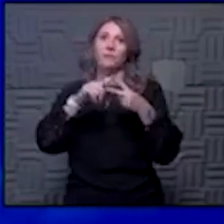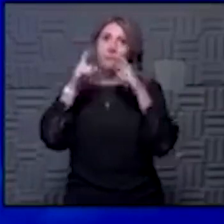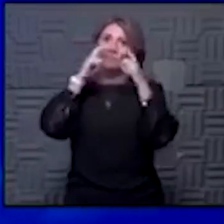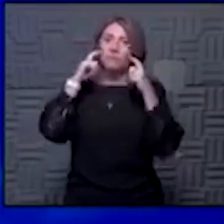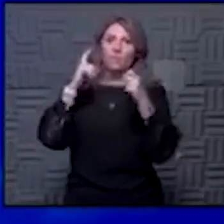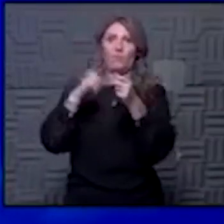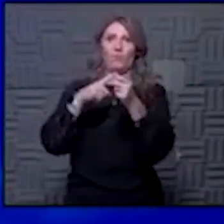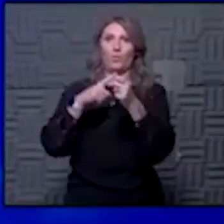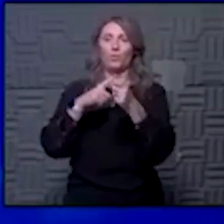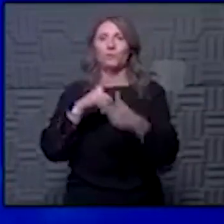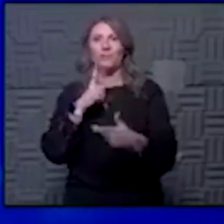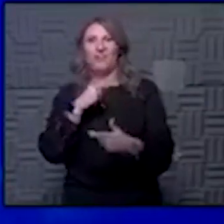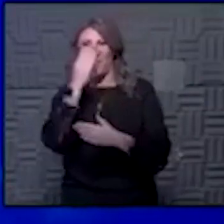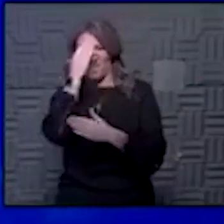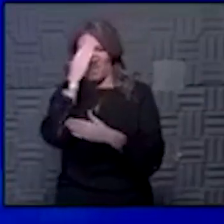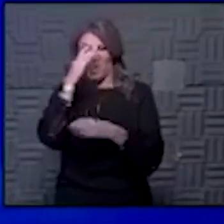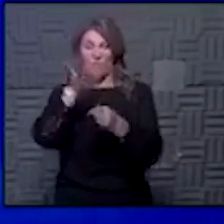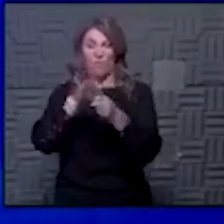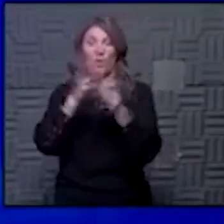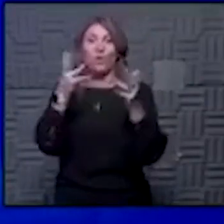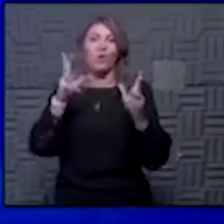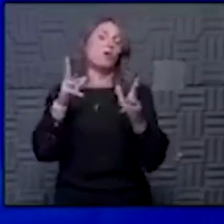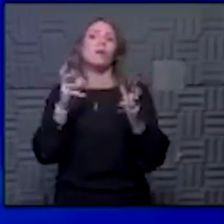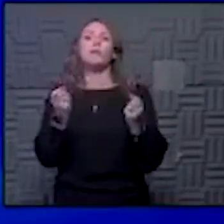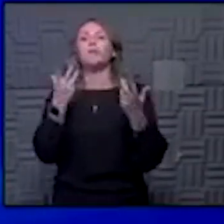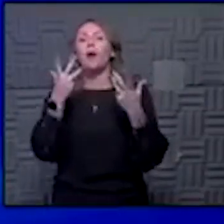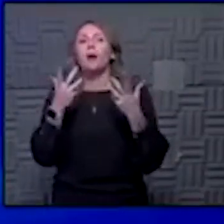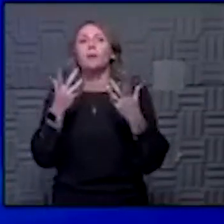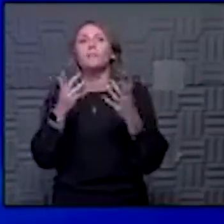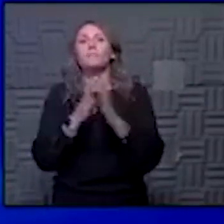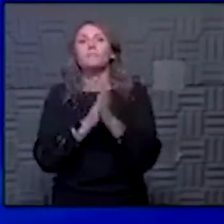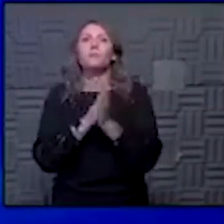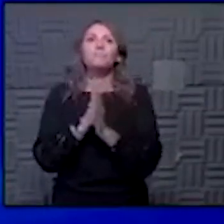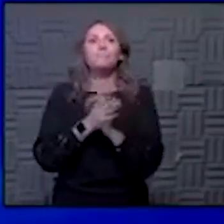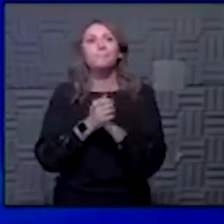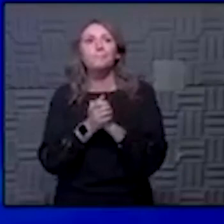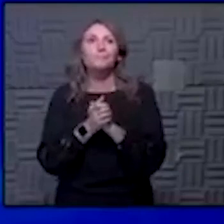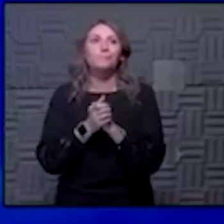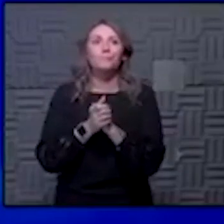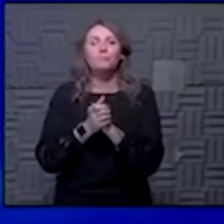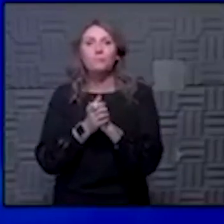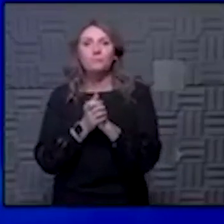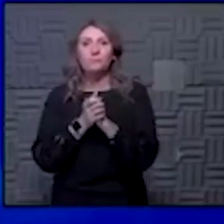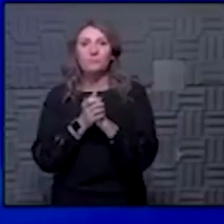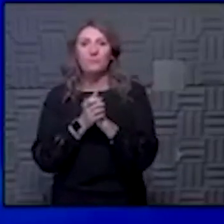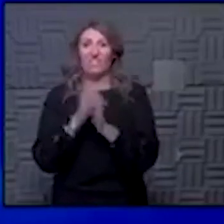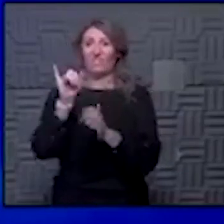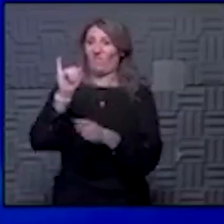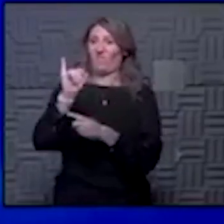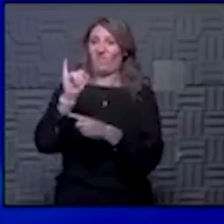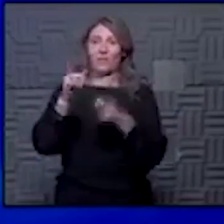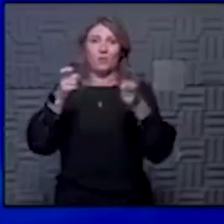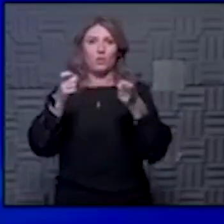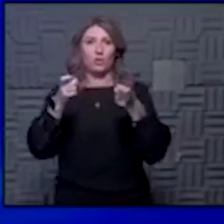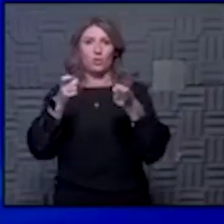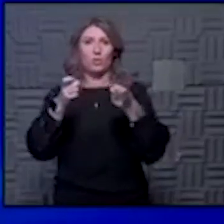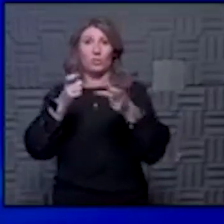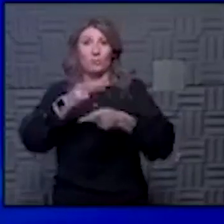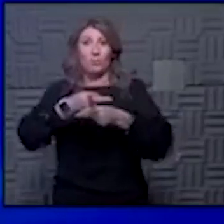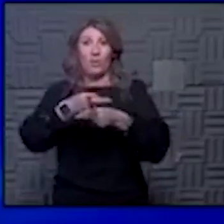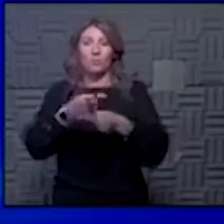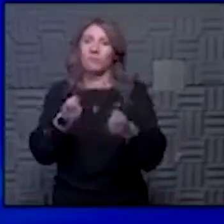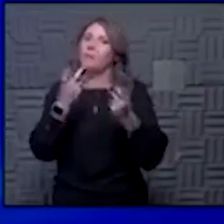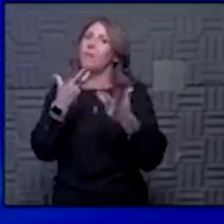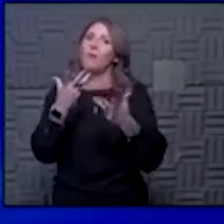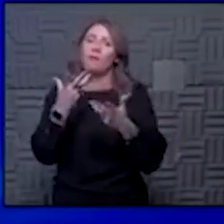is from voting already that there will be a great deal or a lot of infection control precautions. You're going to have a lot of